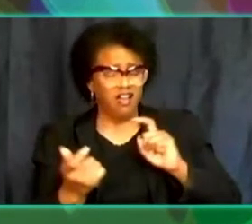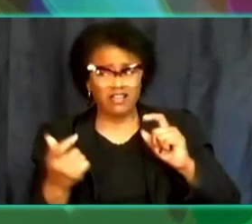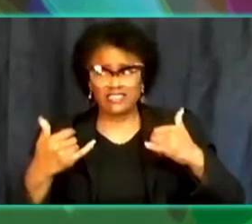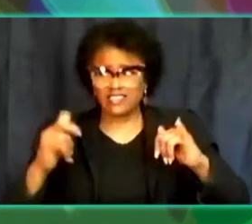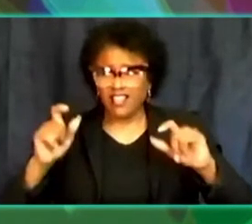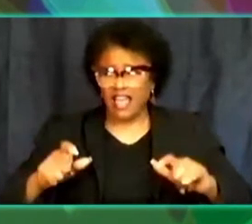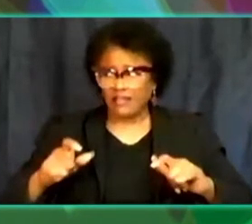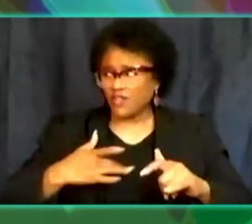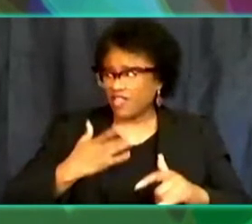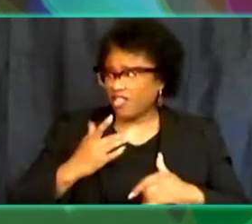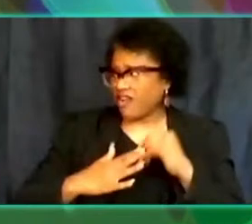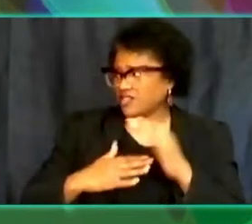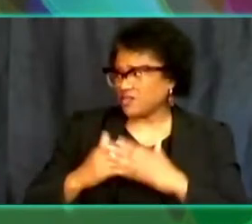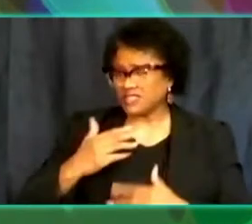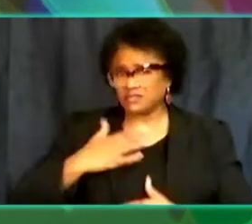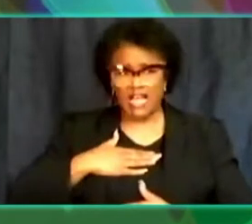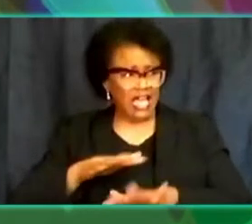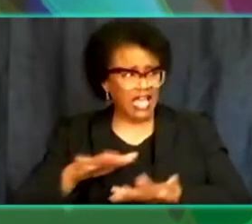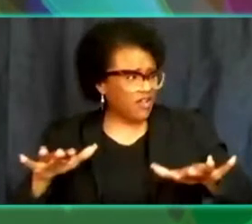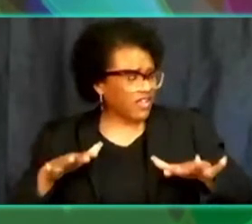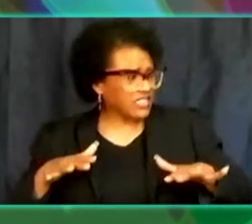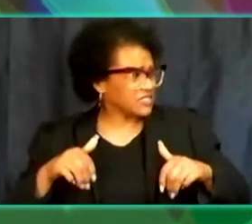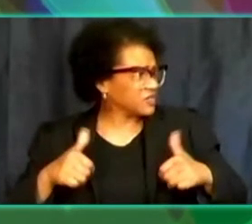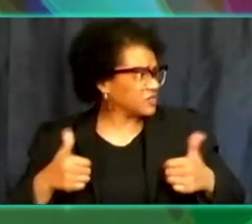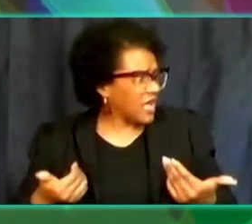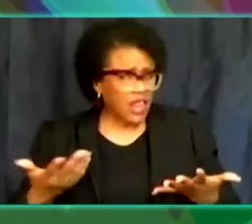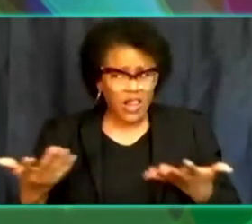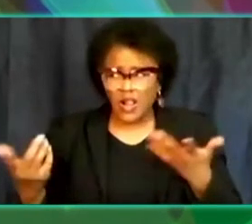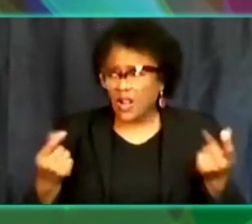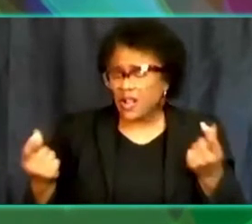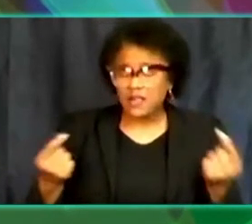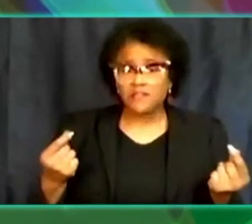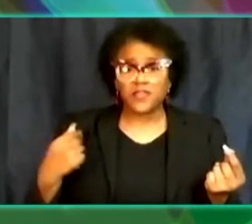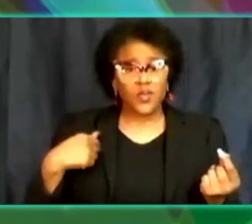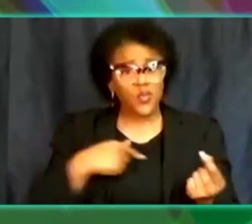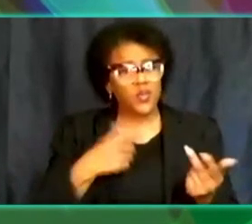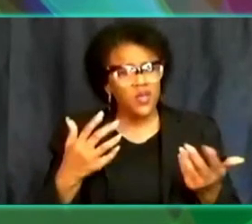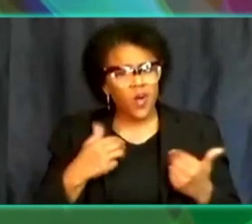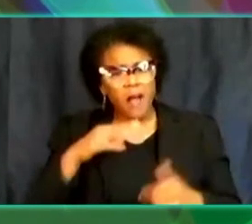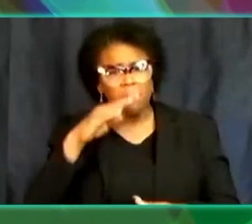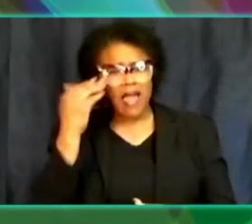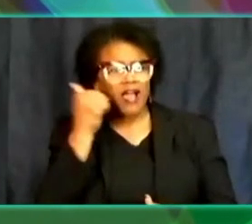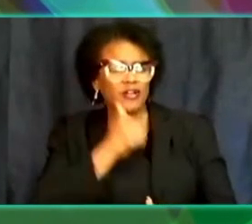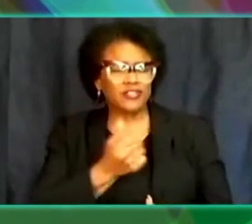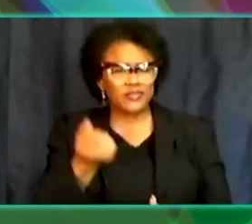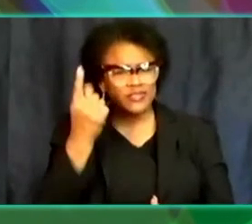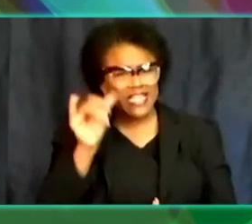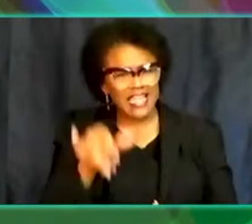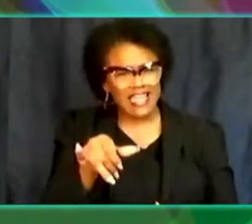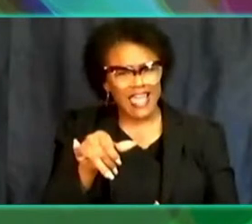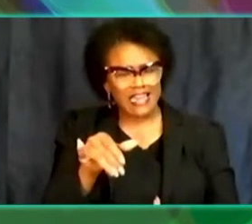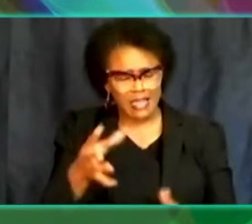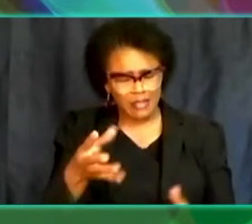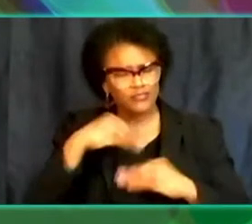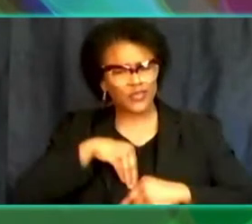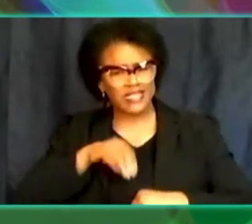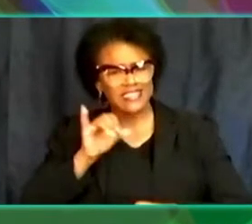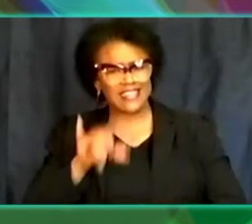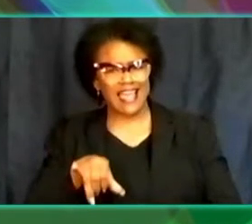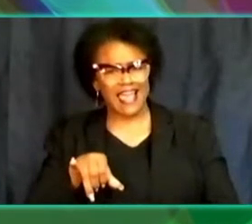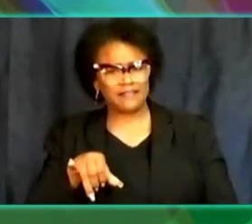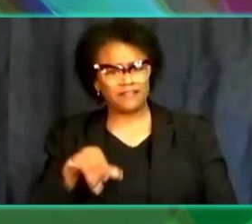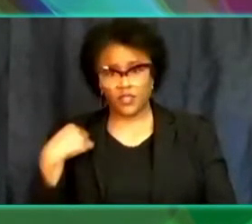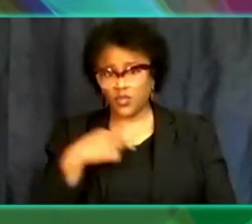certainly want Black girls to embrace that, you know, just as we did, you know, and you know, as we came along